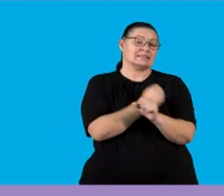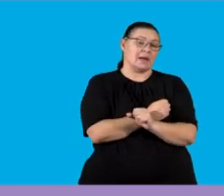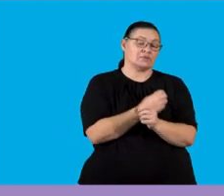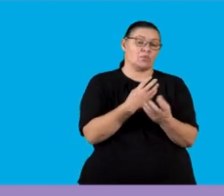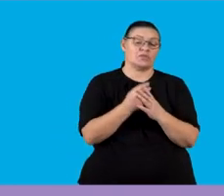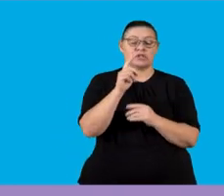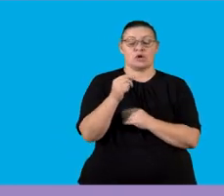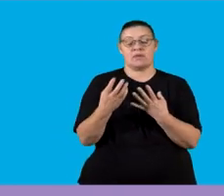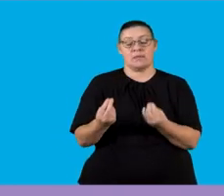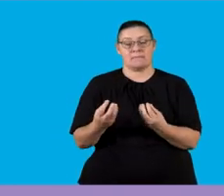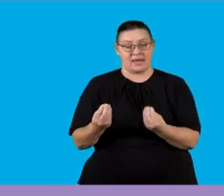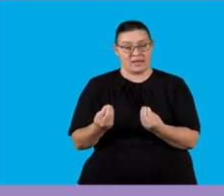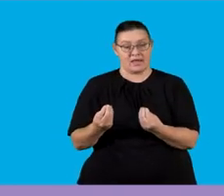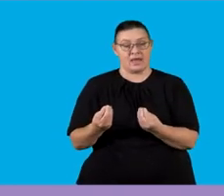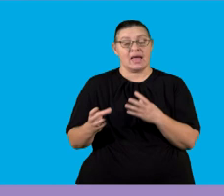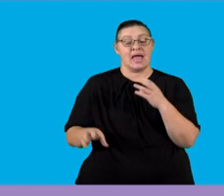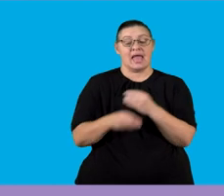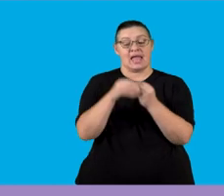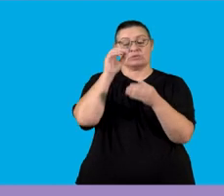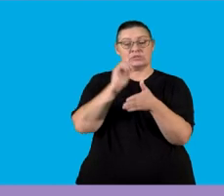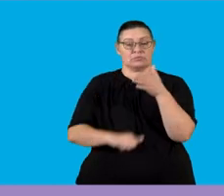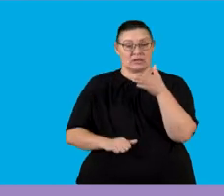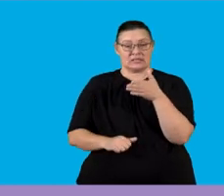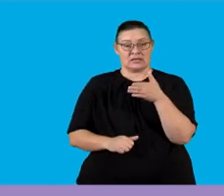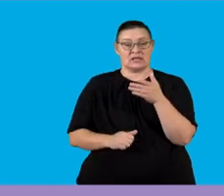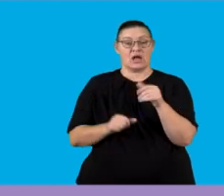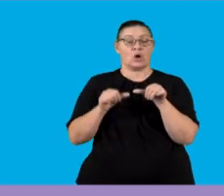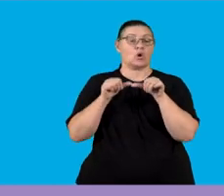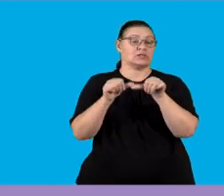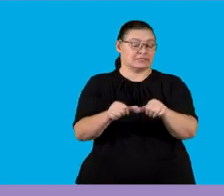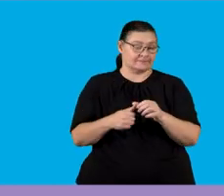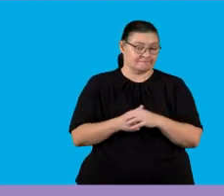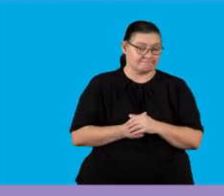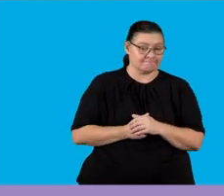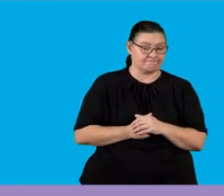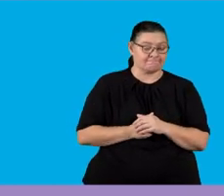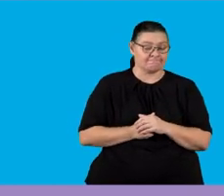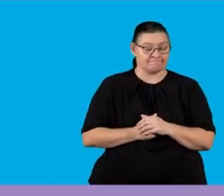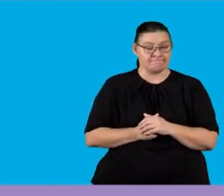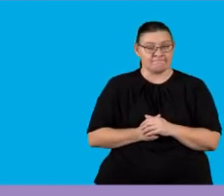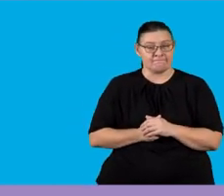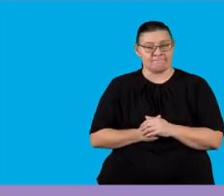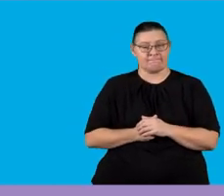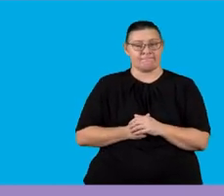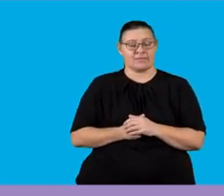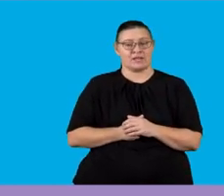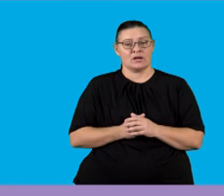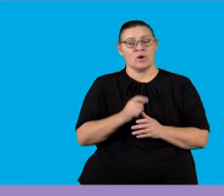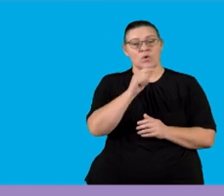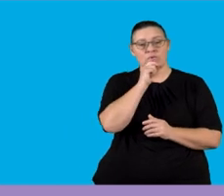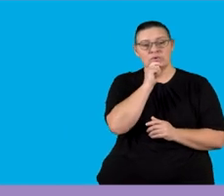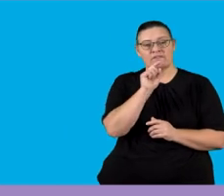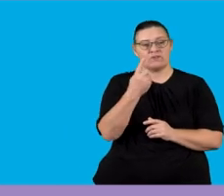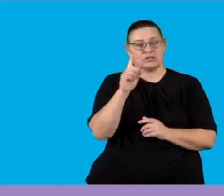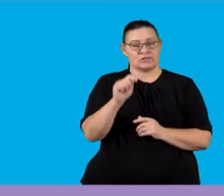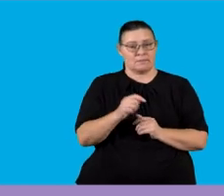Let's use the first term. So the first term there, we are going to say the negative 4 multiplied by 1, and we are